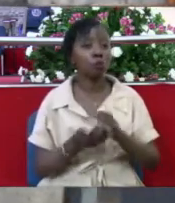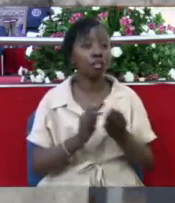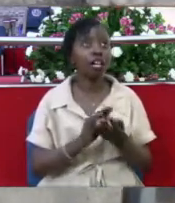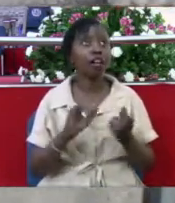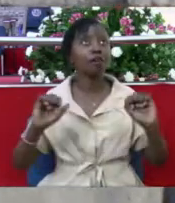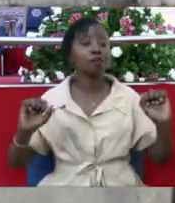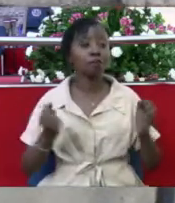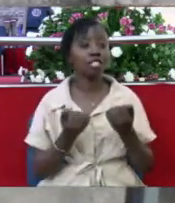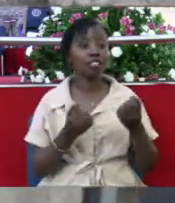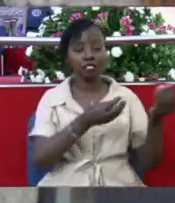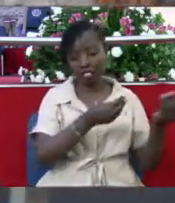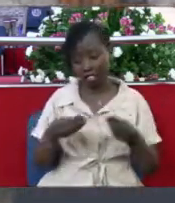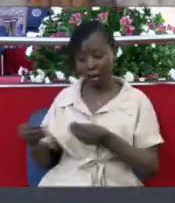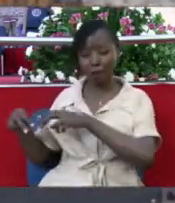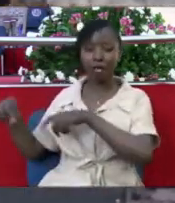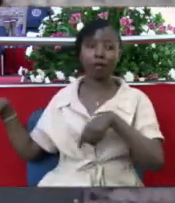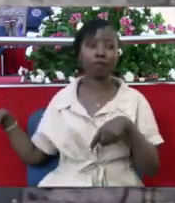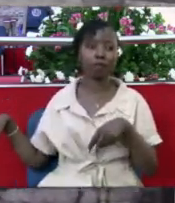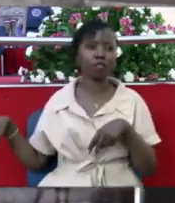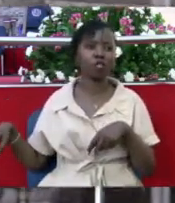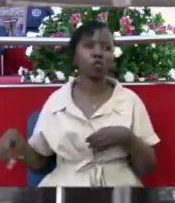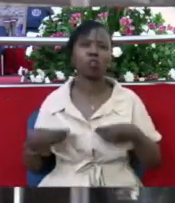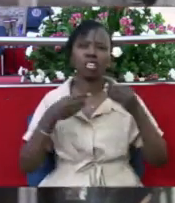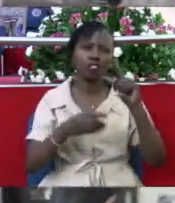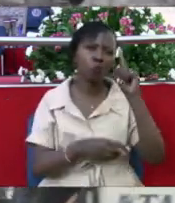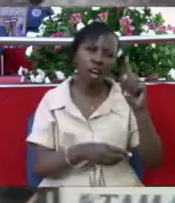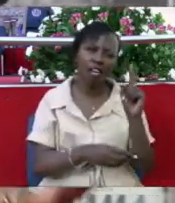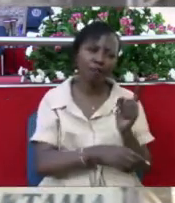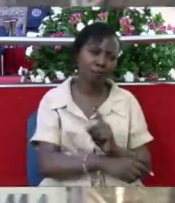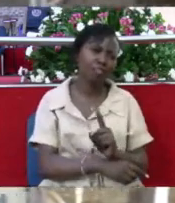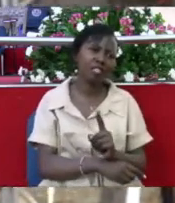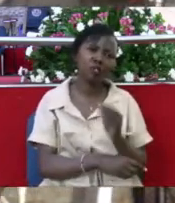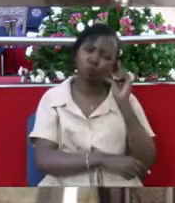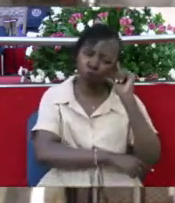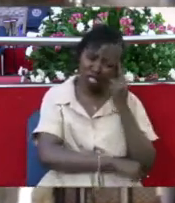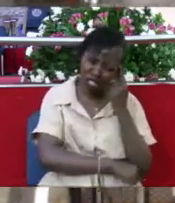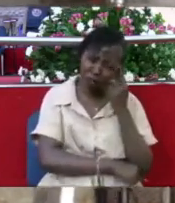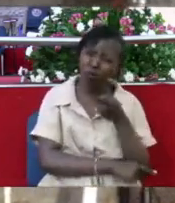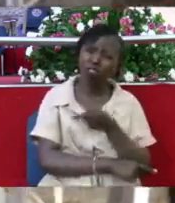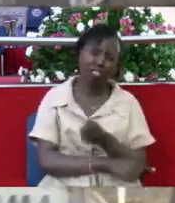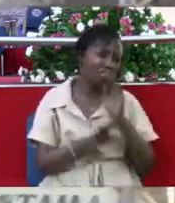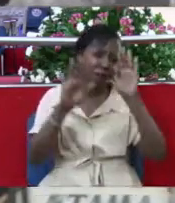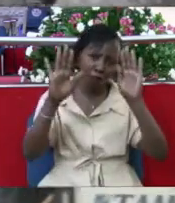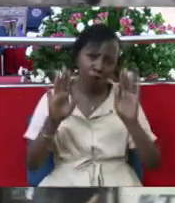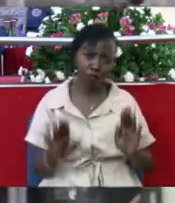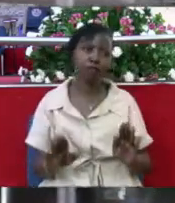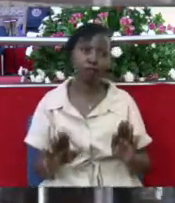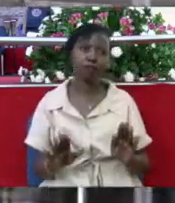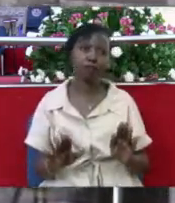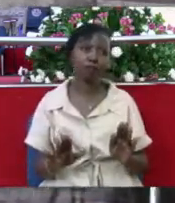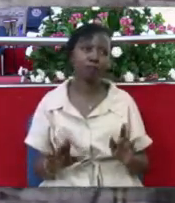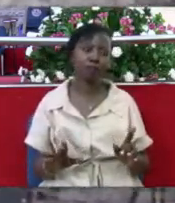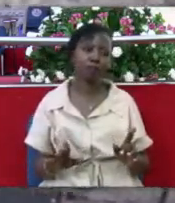Hallelujah. I will give you one more minute to consider. Because this thing is serious. We are living